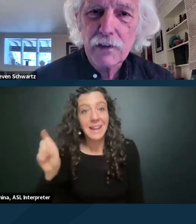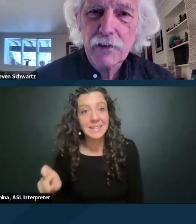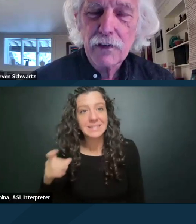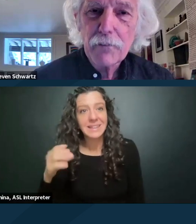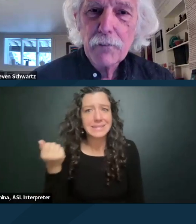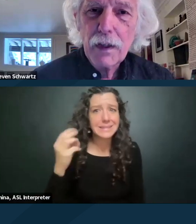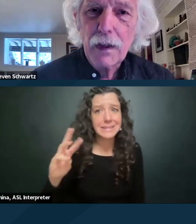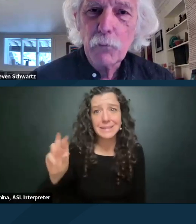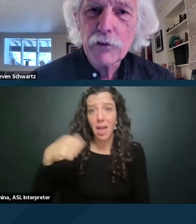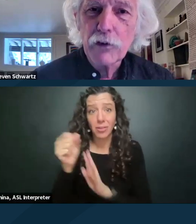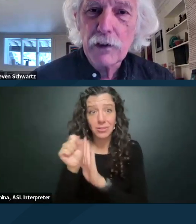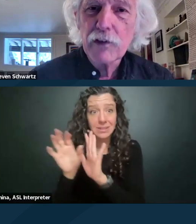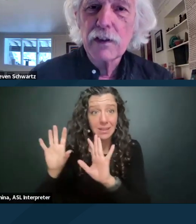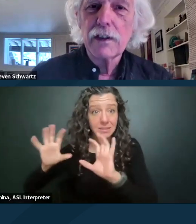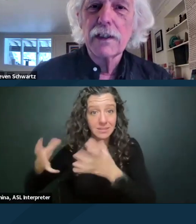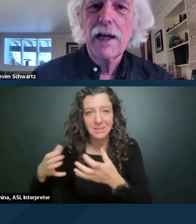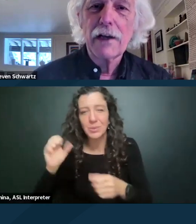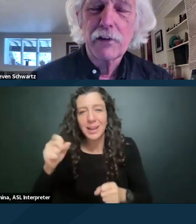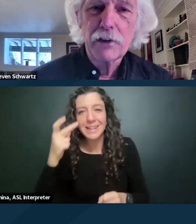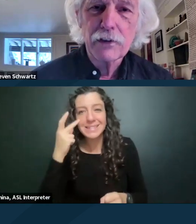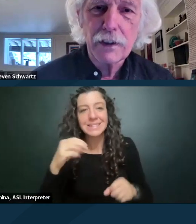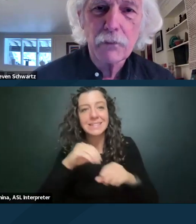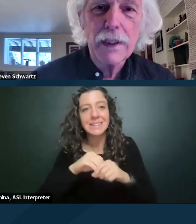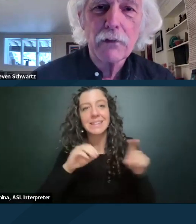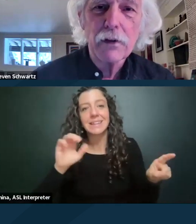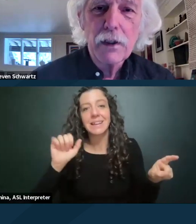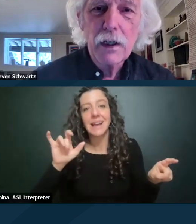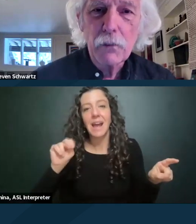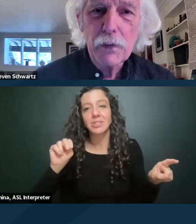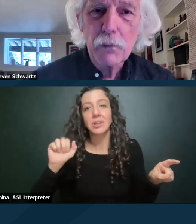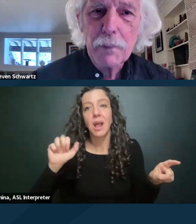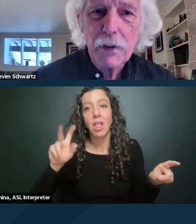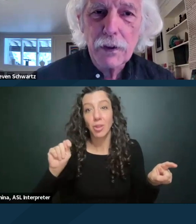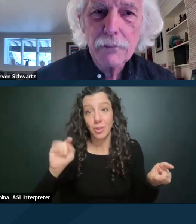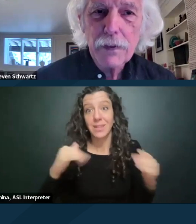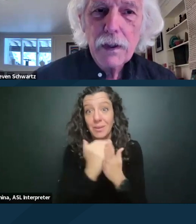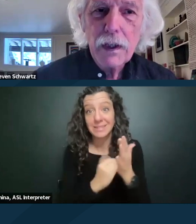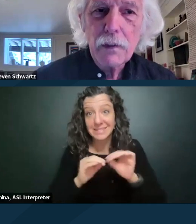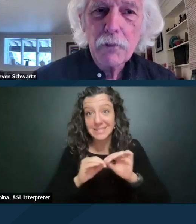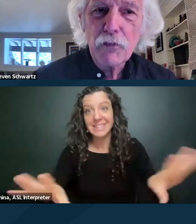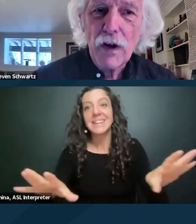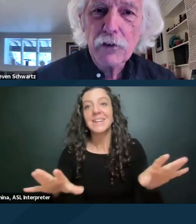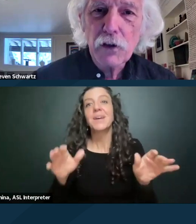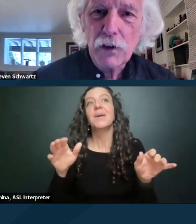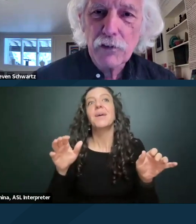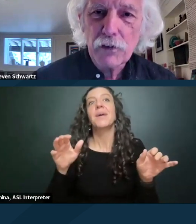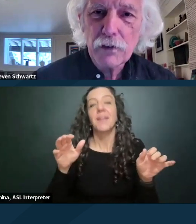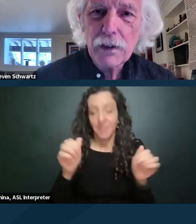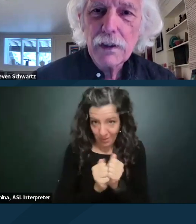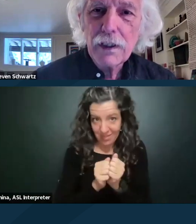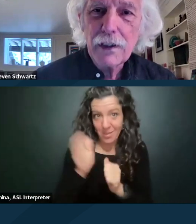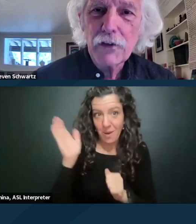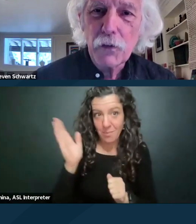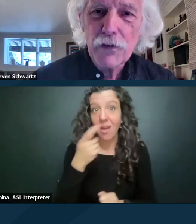other states, which are listed in the action alert that went out with the webinar, filed a